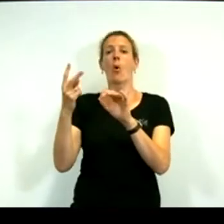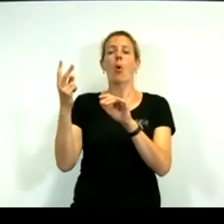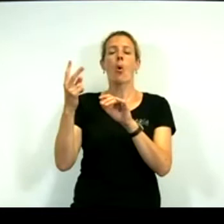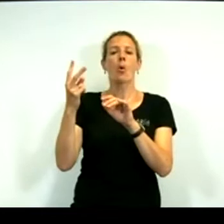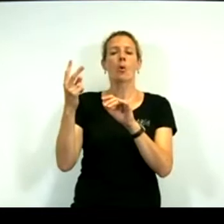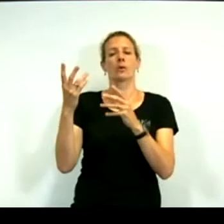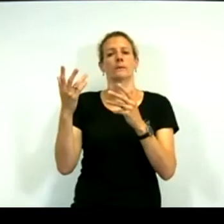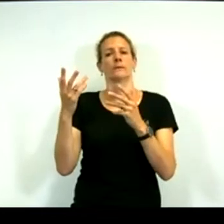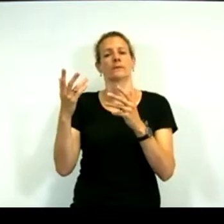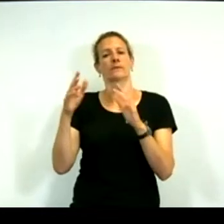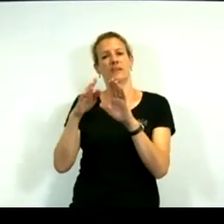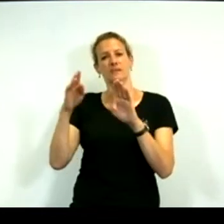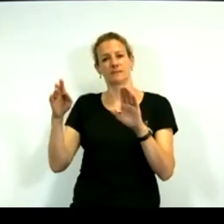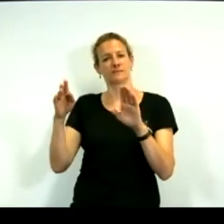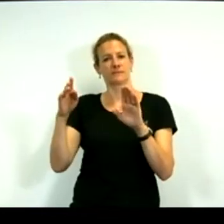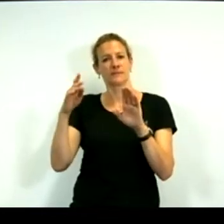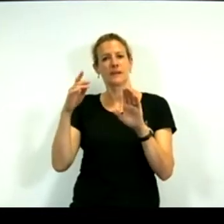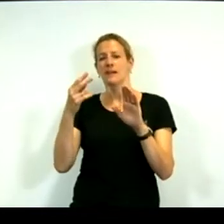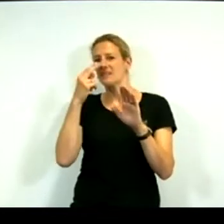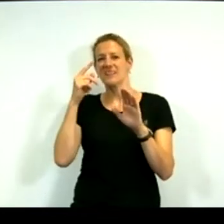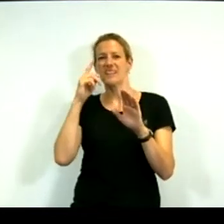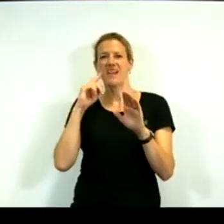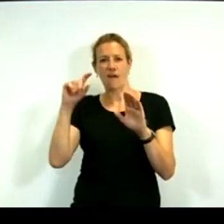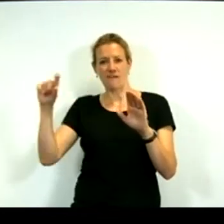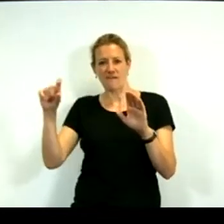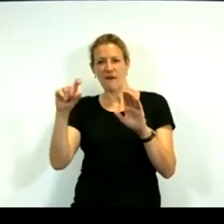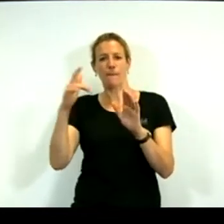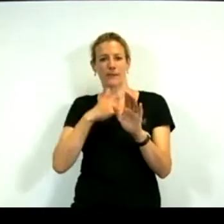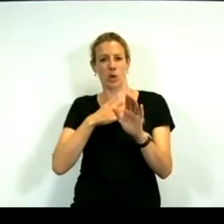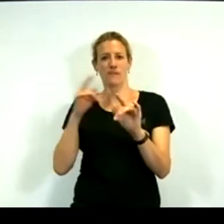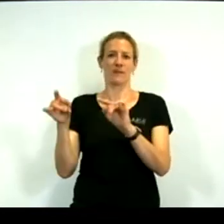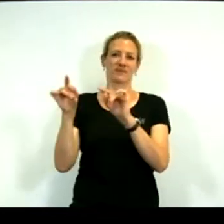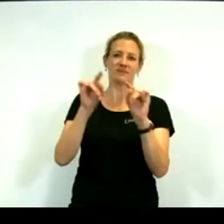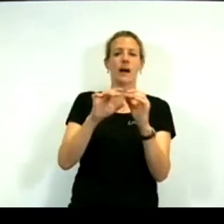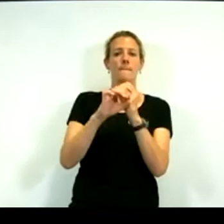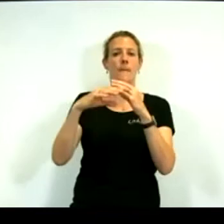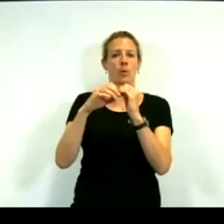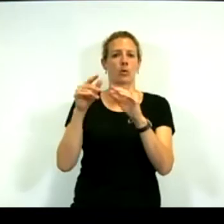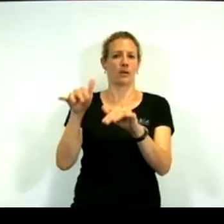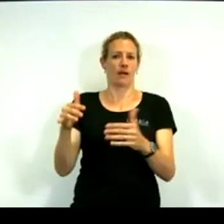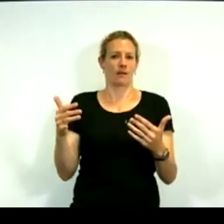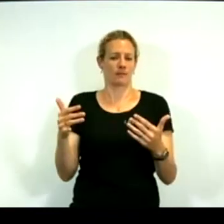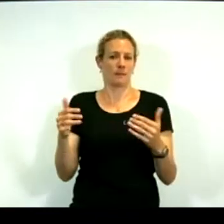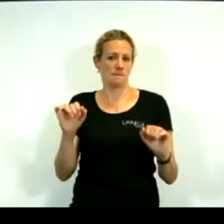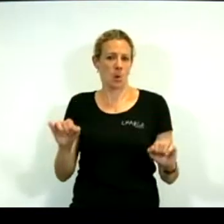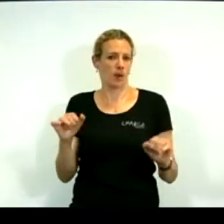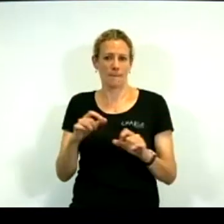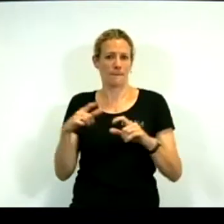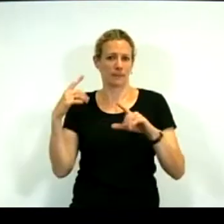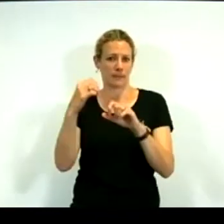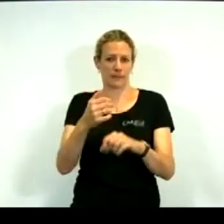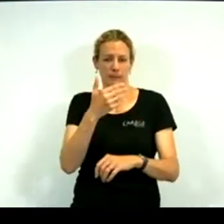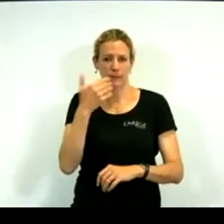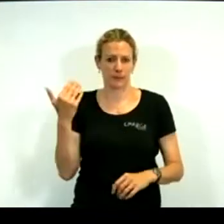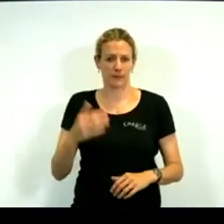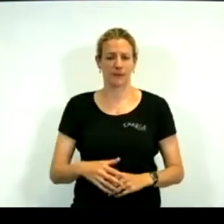be there. I don't have a picture to show that, but that would be possible. And the big problem is if